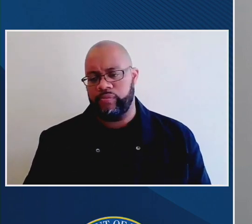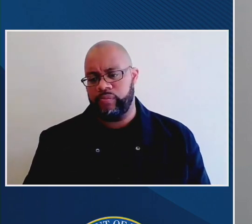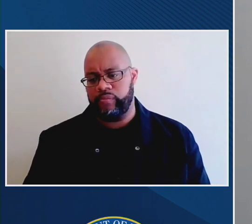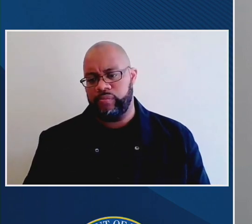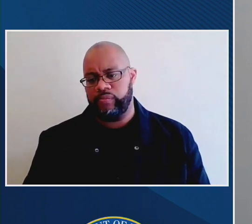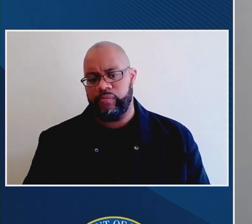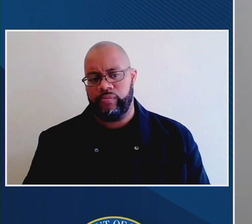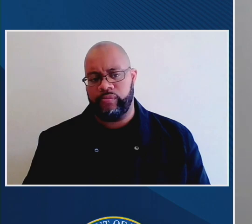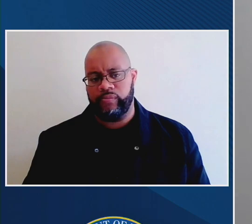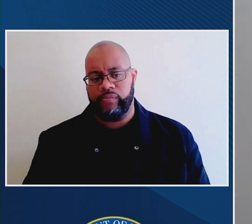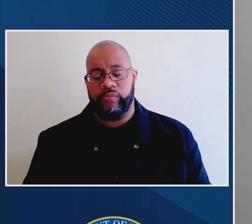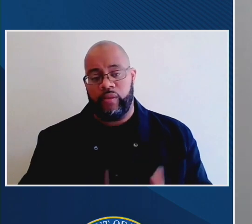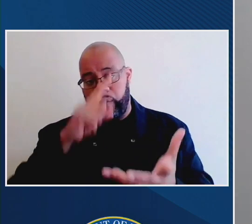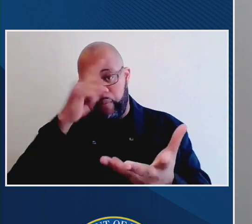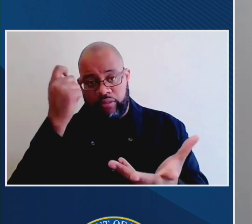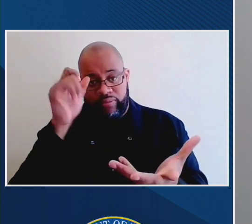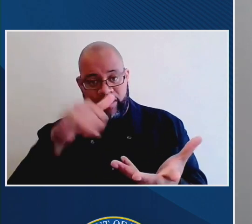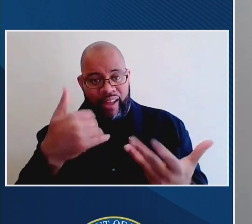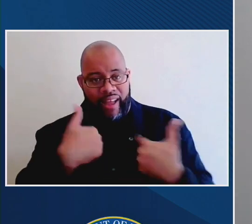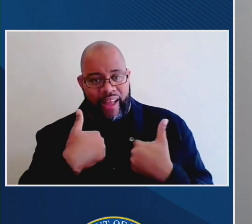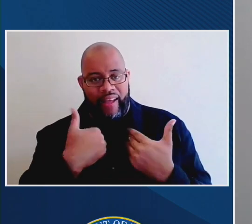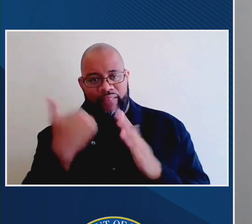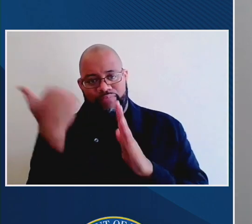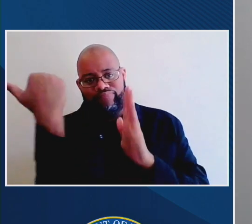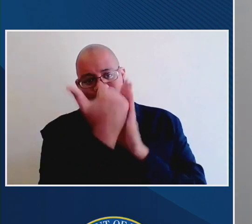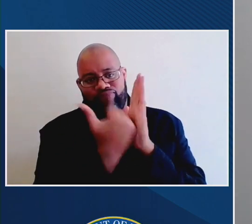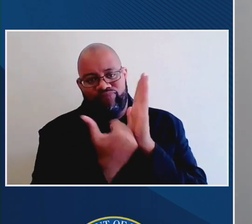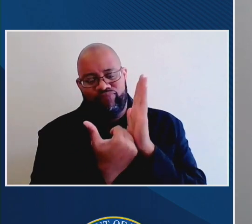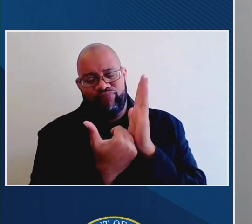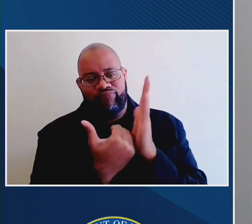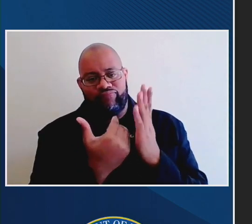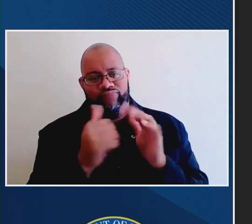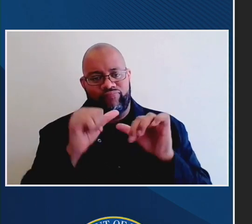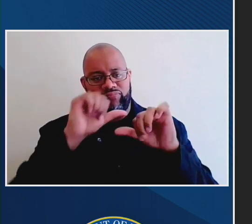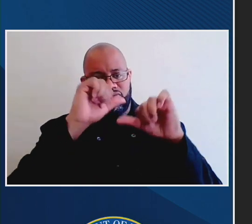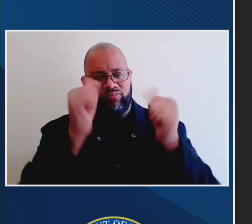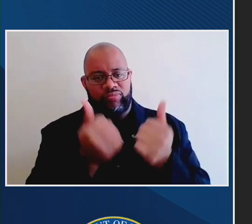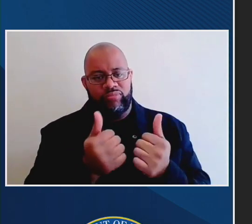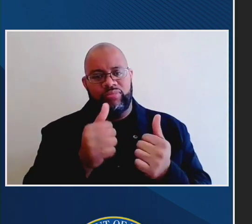since that is, has a statutory framework.